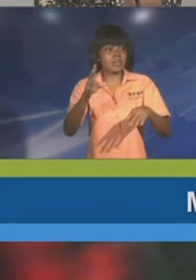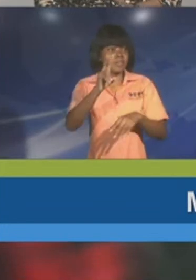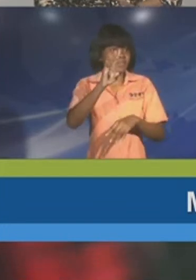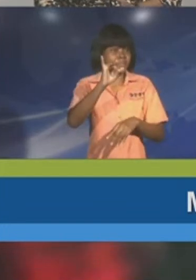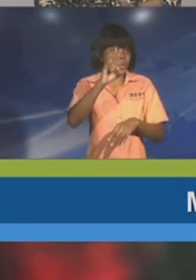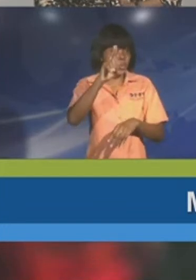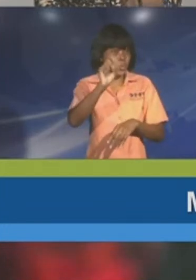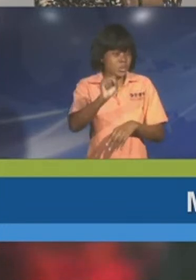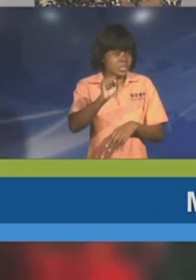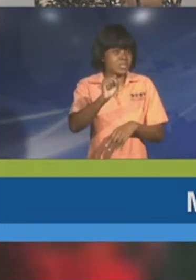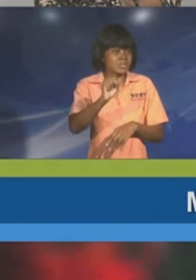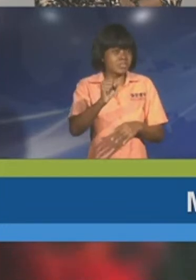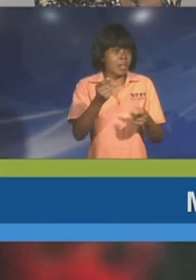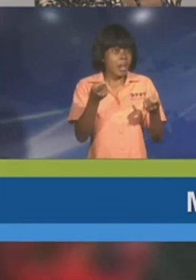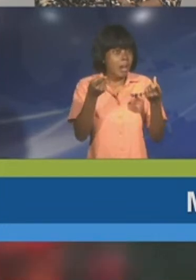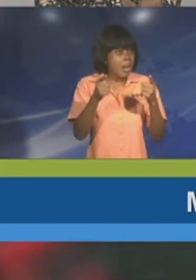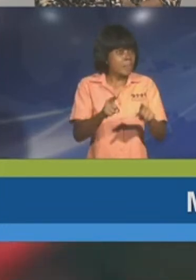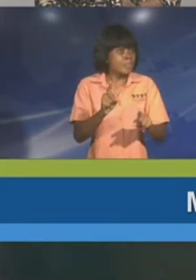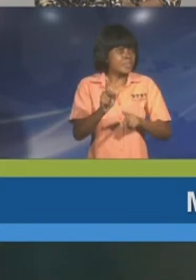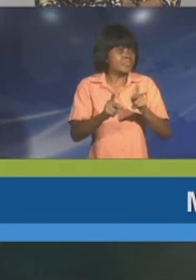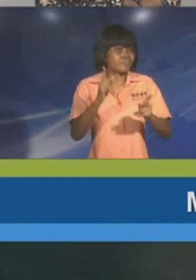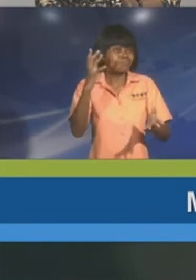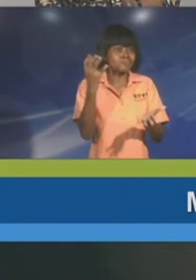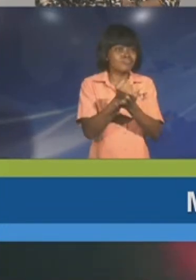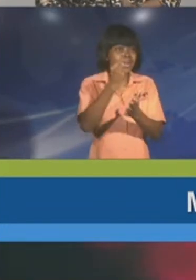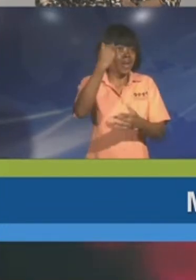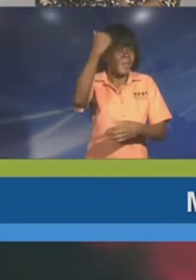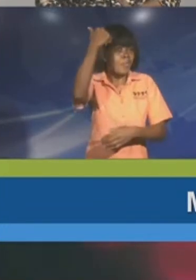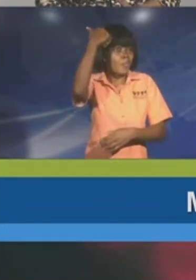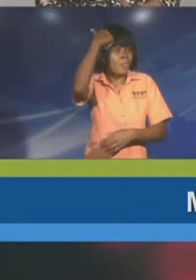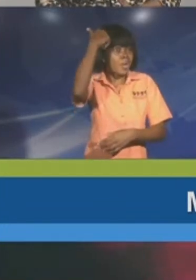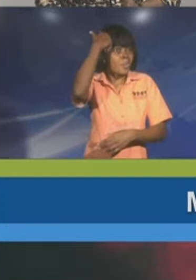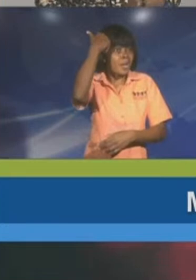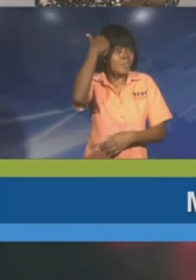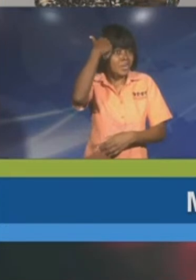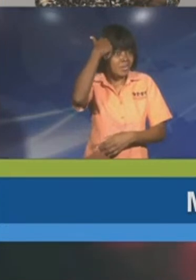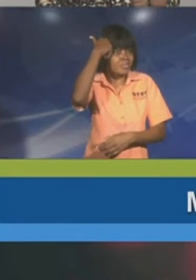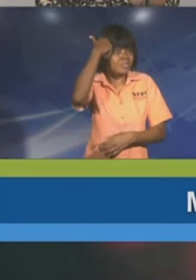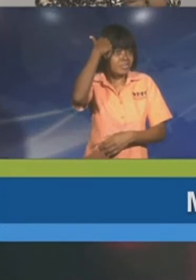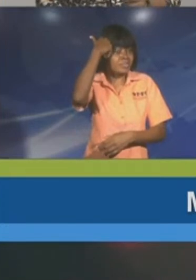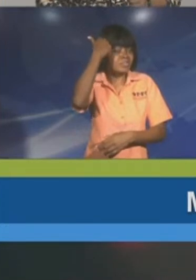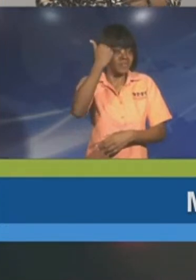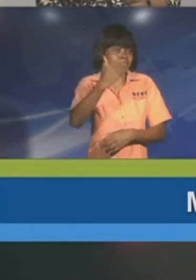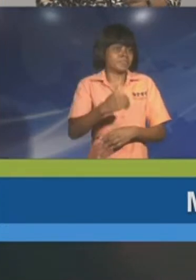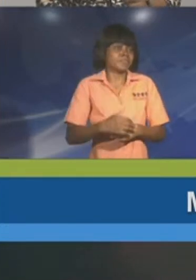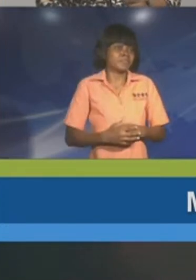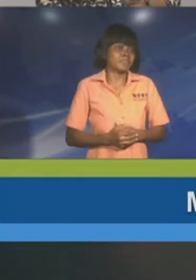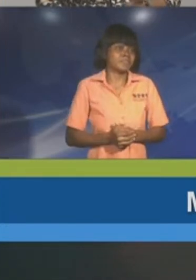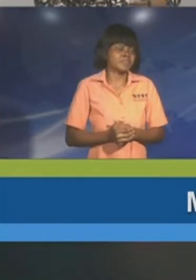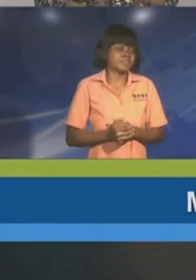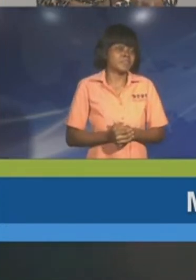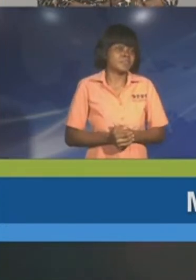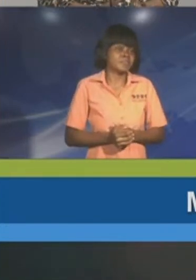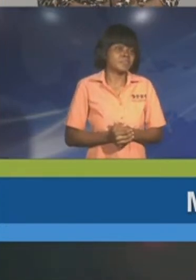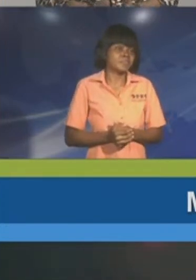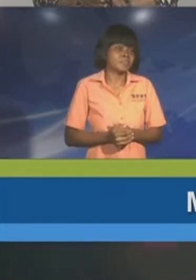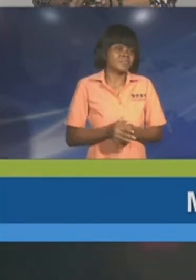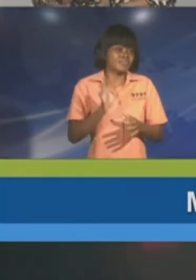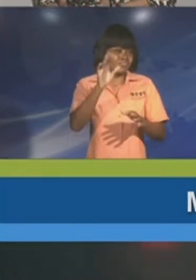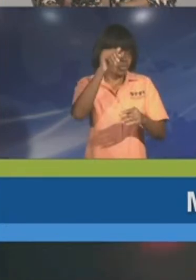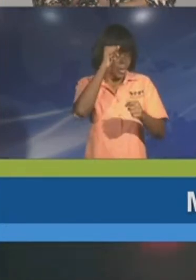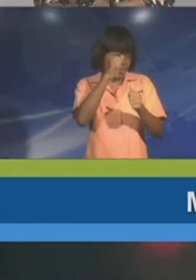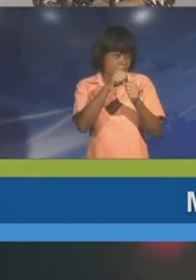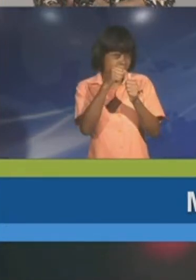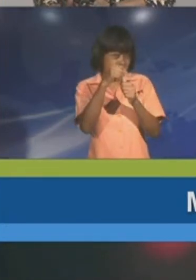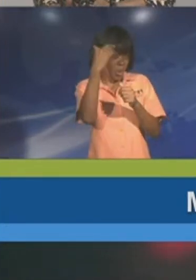the main thing is that most of these viruses cause fever for about 2 to 3 days. The key thing about fever, once it happens,